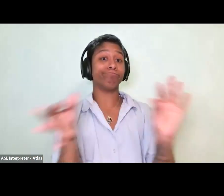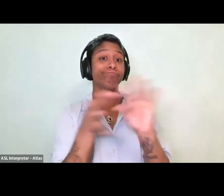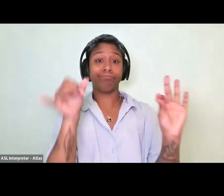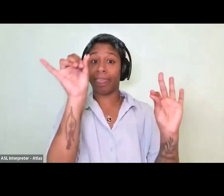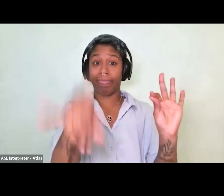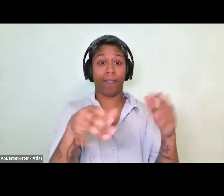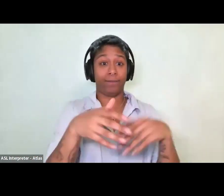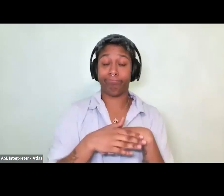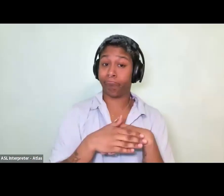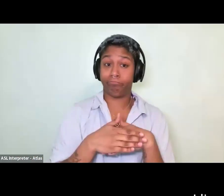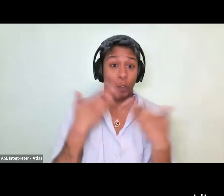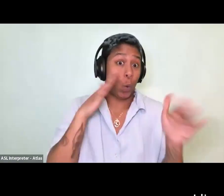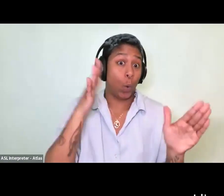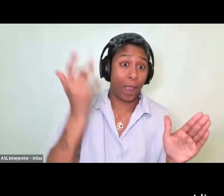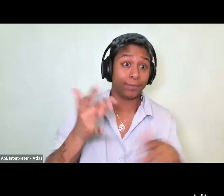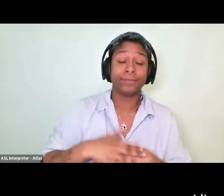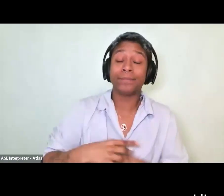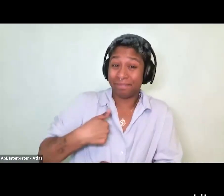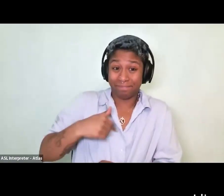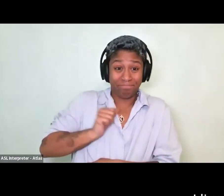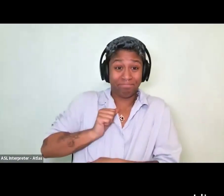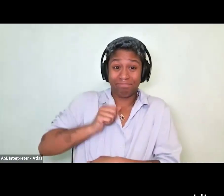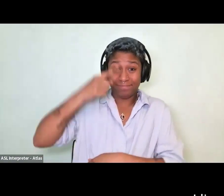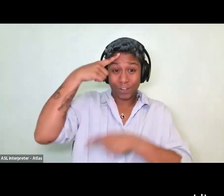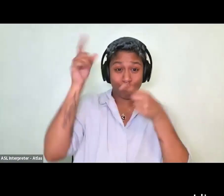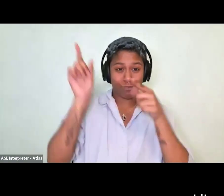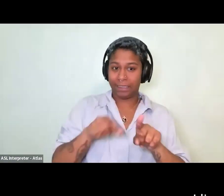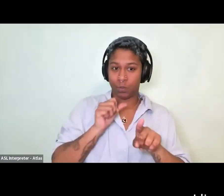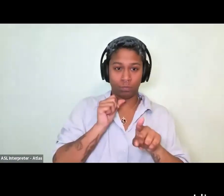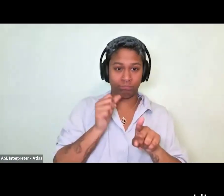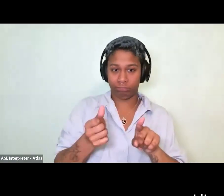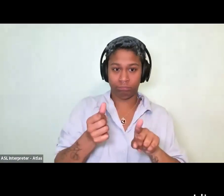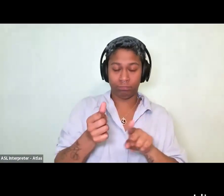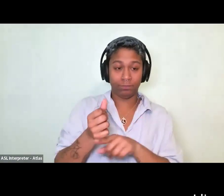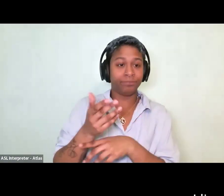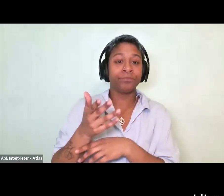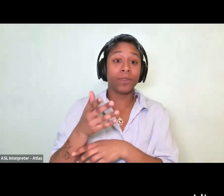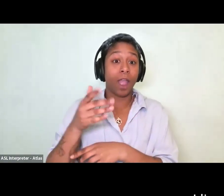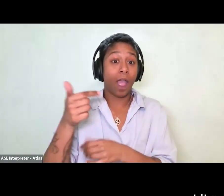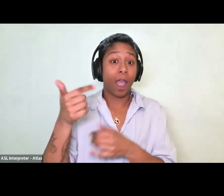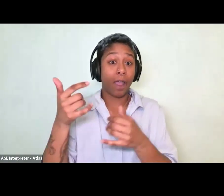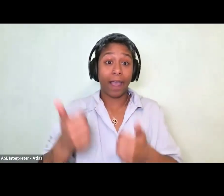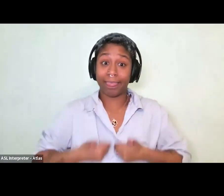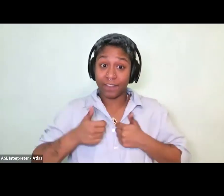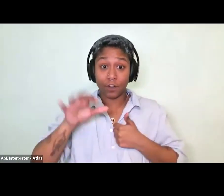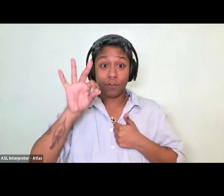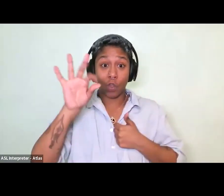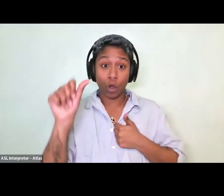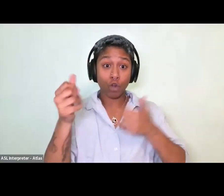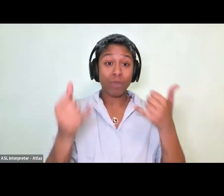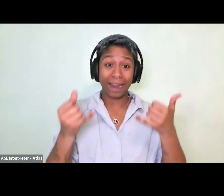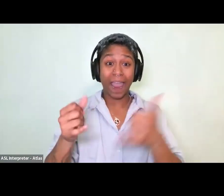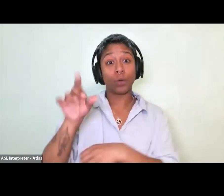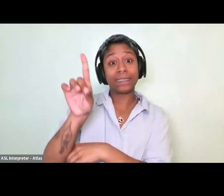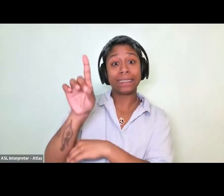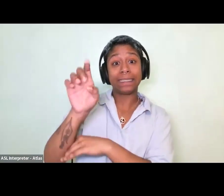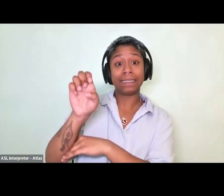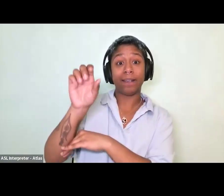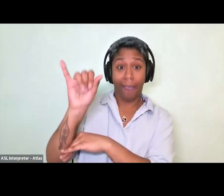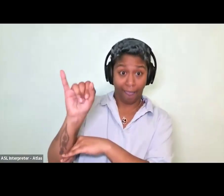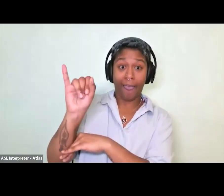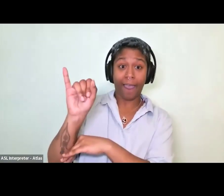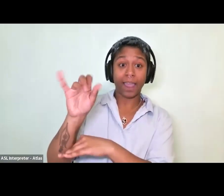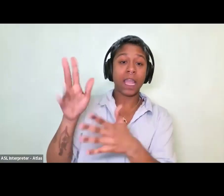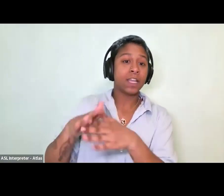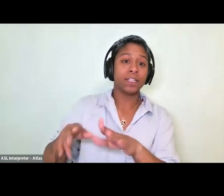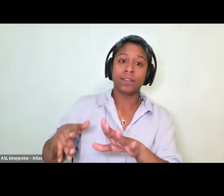Unfortunately, I don't agree. I live in Florida where DEI is under attack. I think